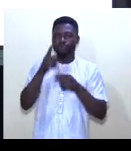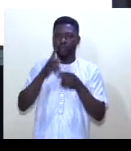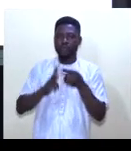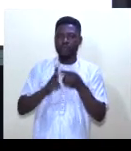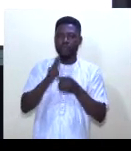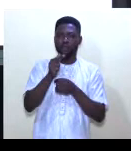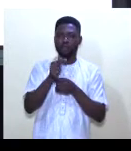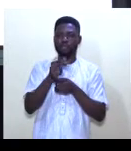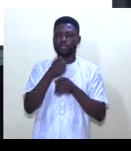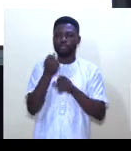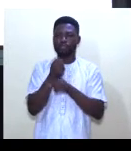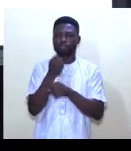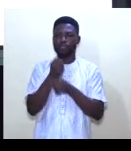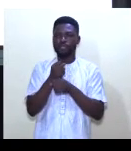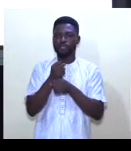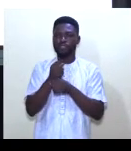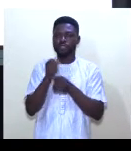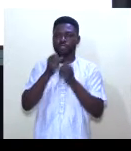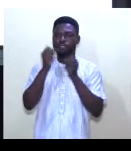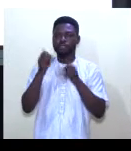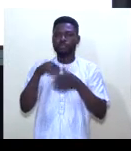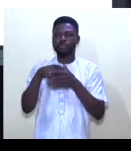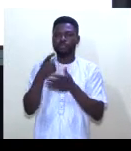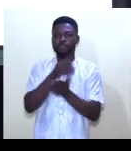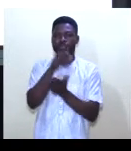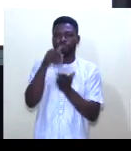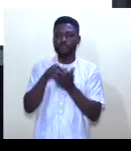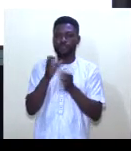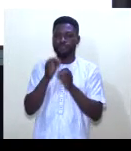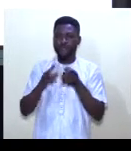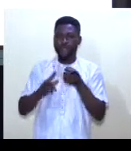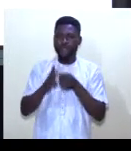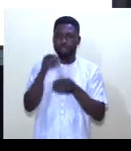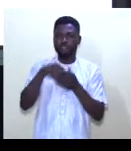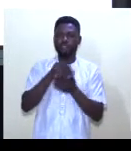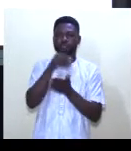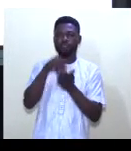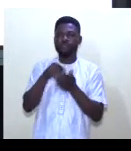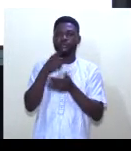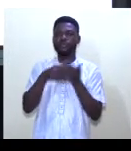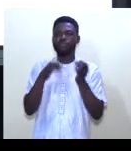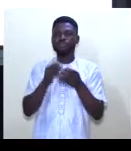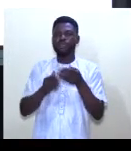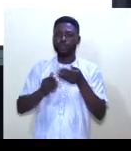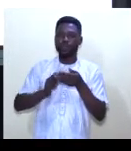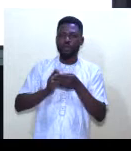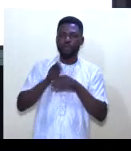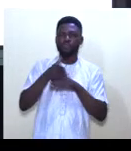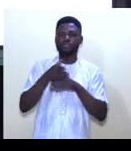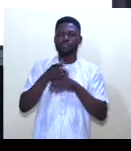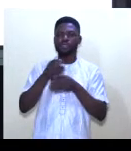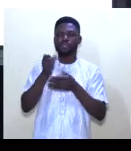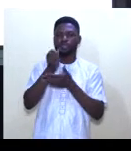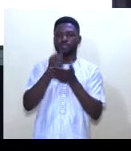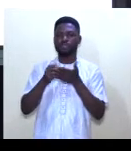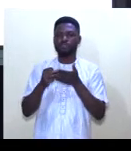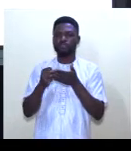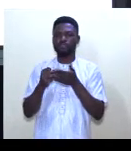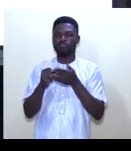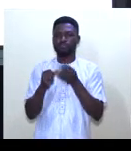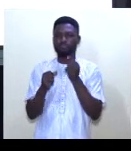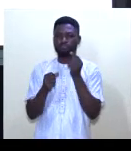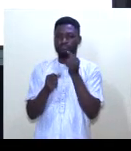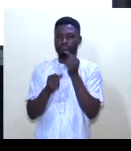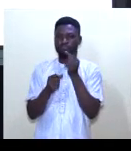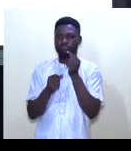you cut a solid shape in the middle. So if you cut this shape in the middle, what is the cross section? You should